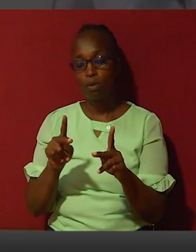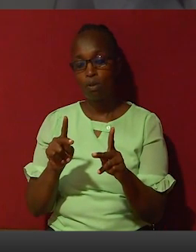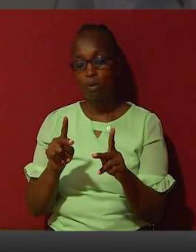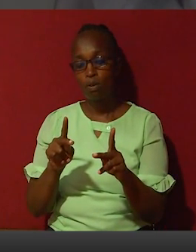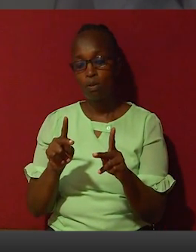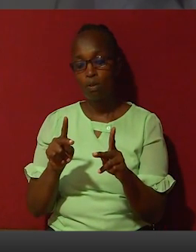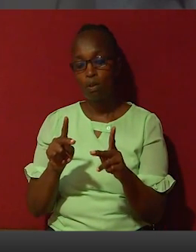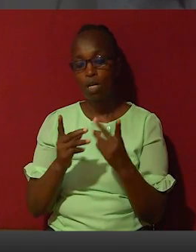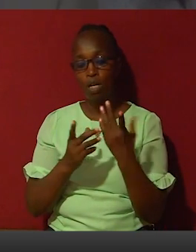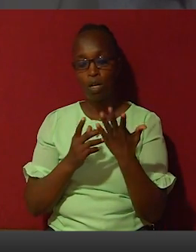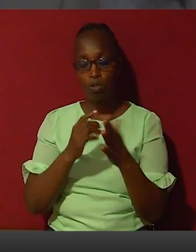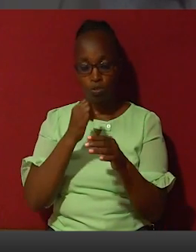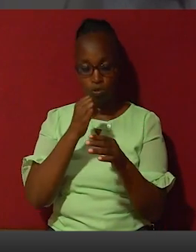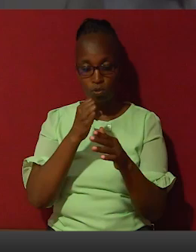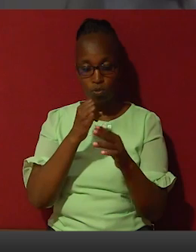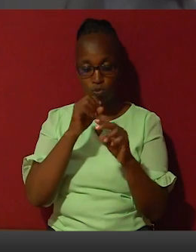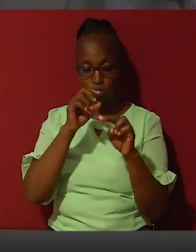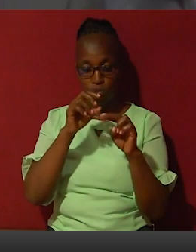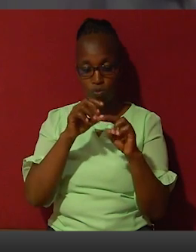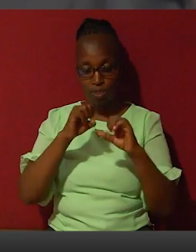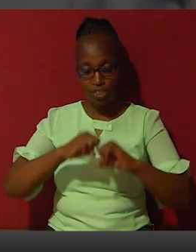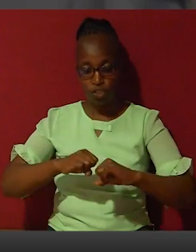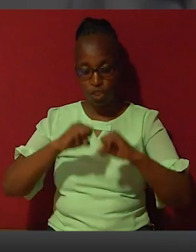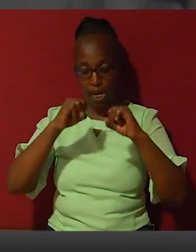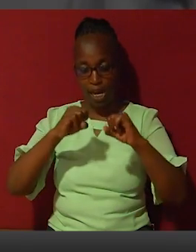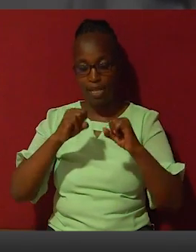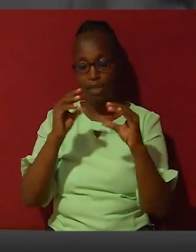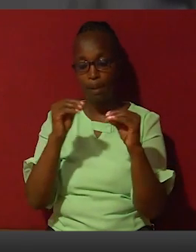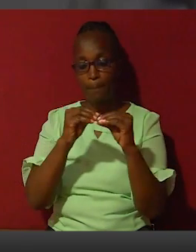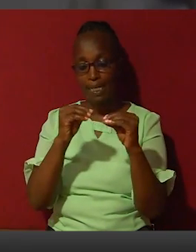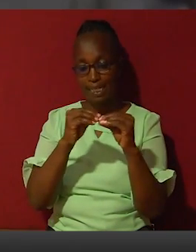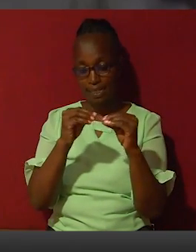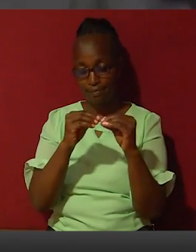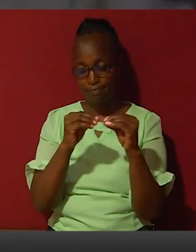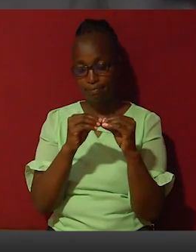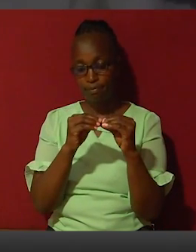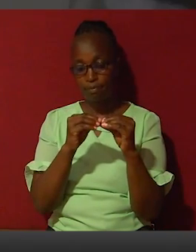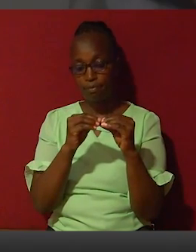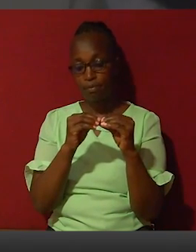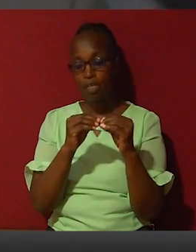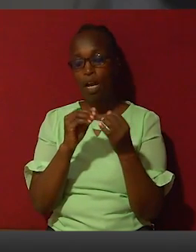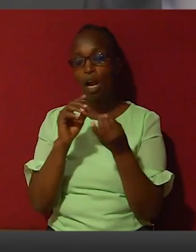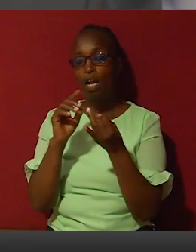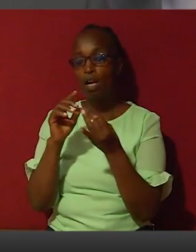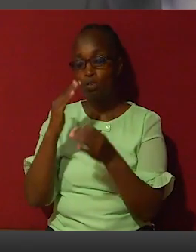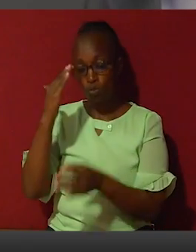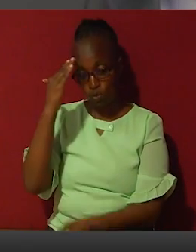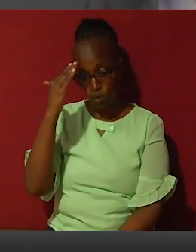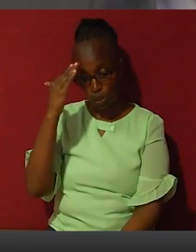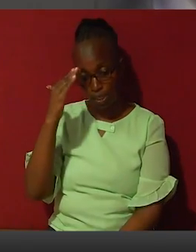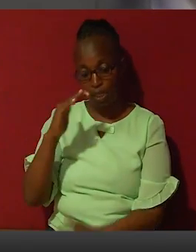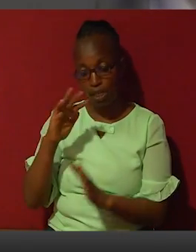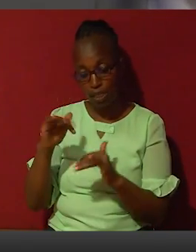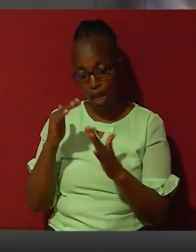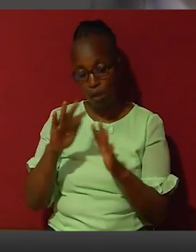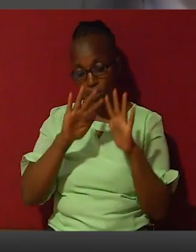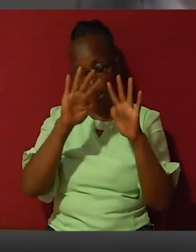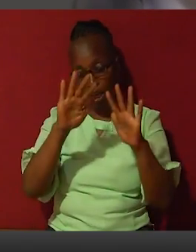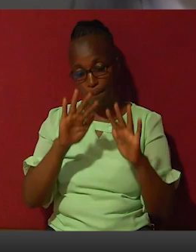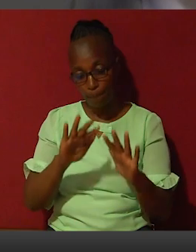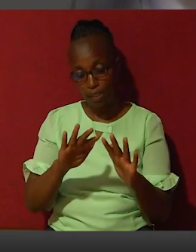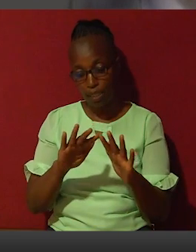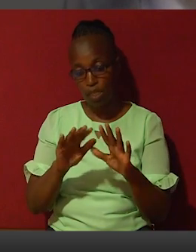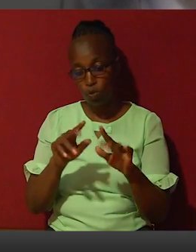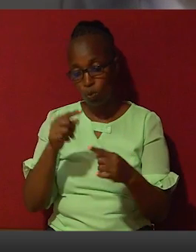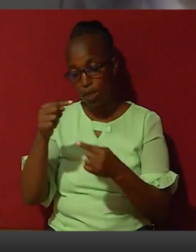chair the meetings of this committee whenever he will not be able to attend. Number now, knowing how grueling the campaign